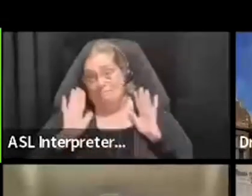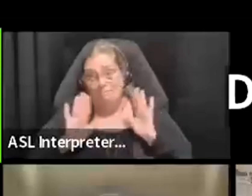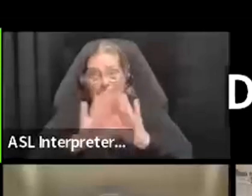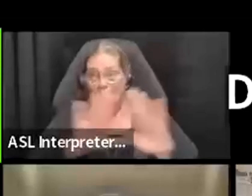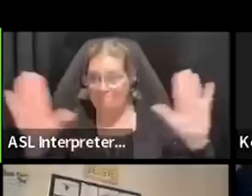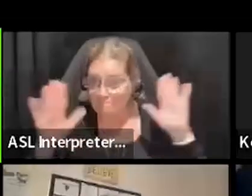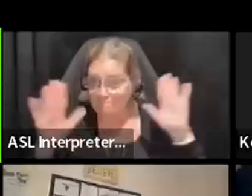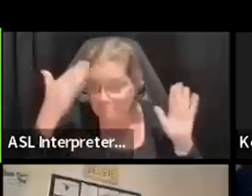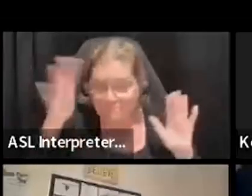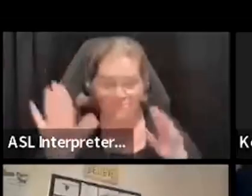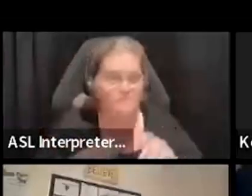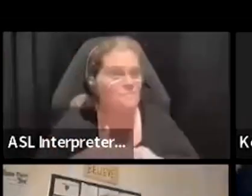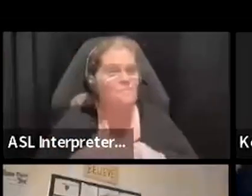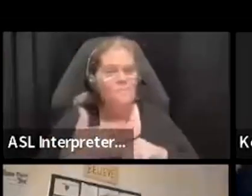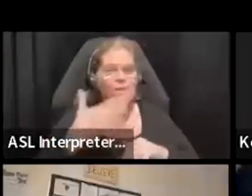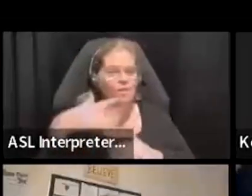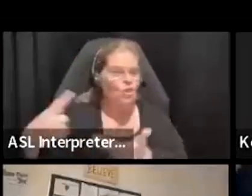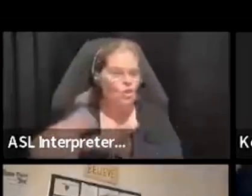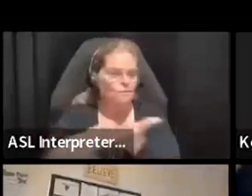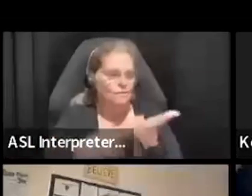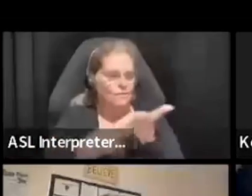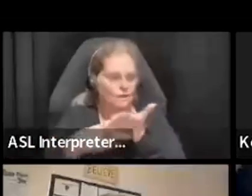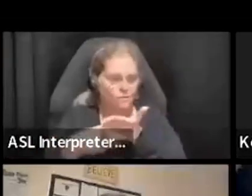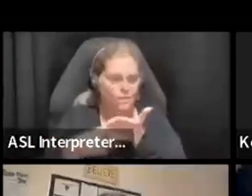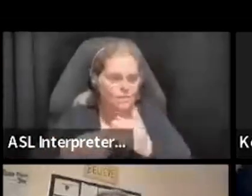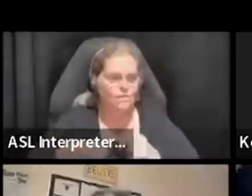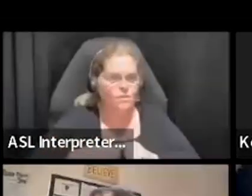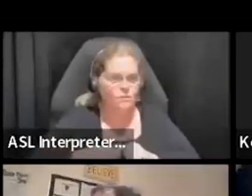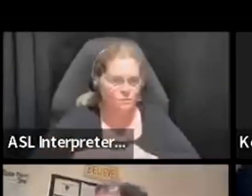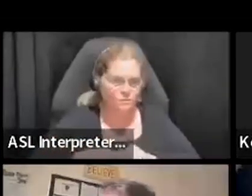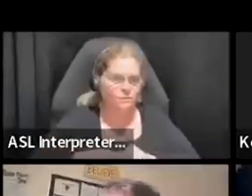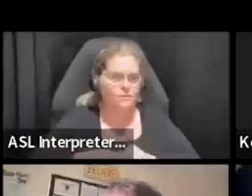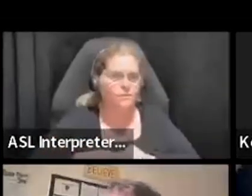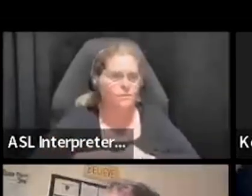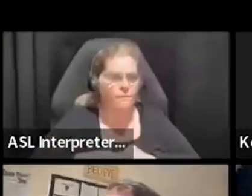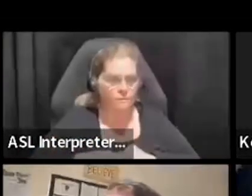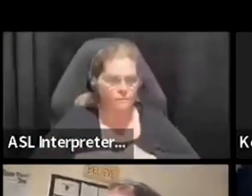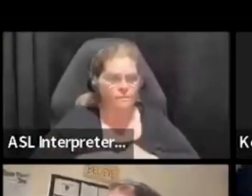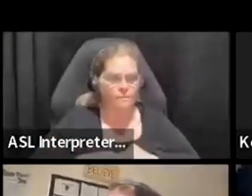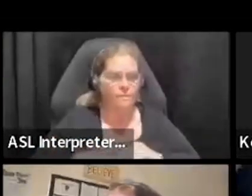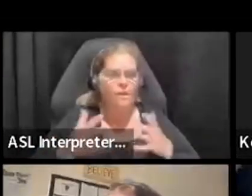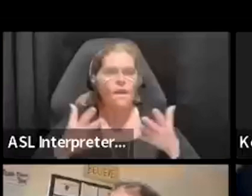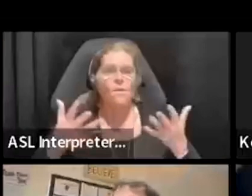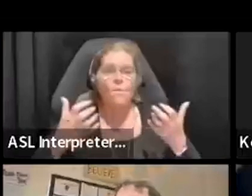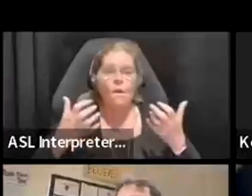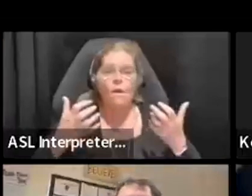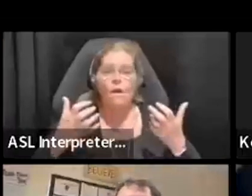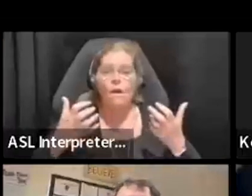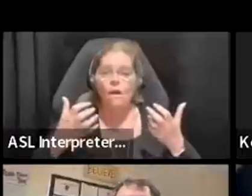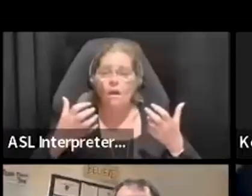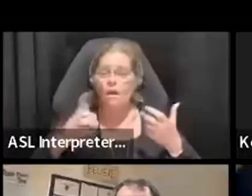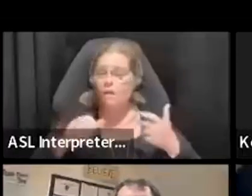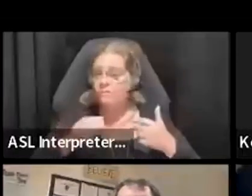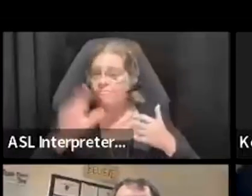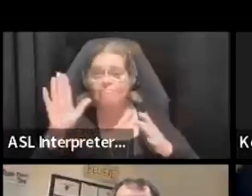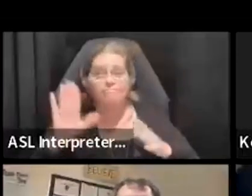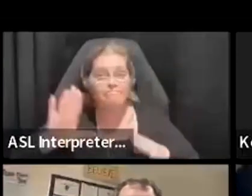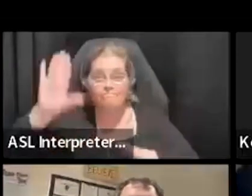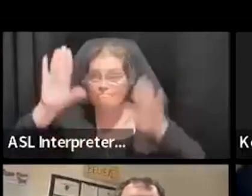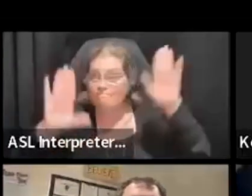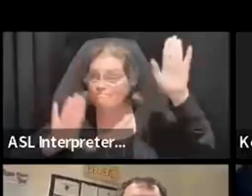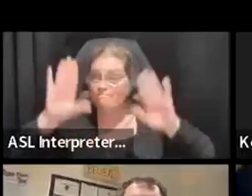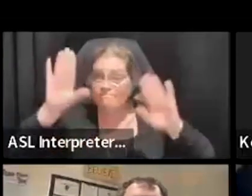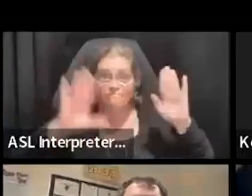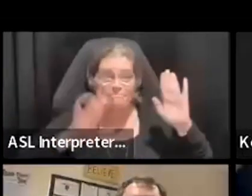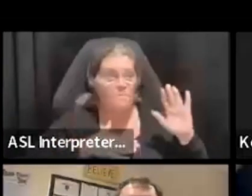we had a very good conversation. So what I'd love to do now is to call upon those brave souls who